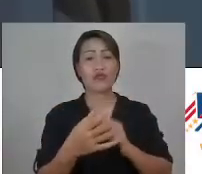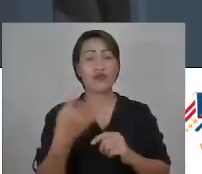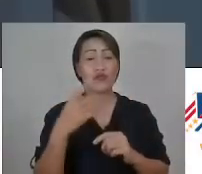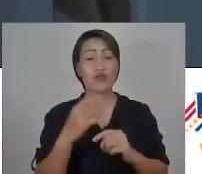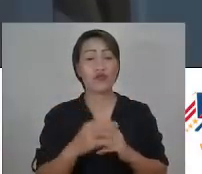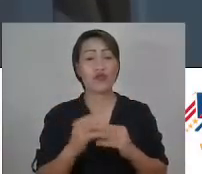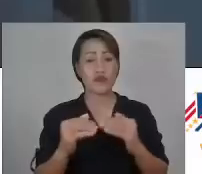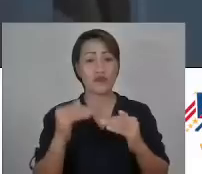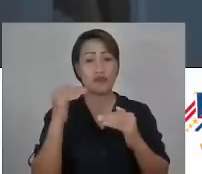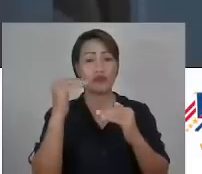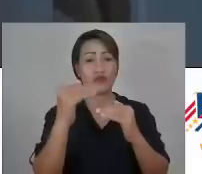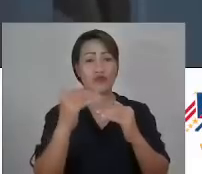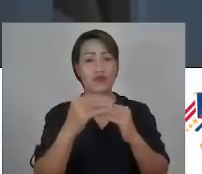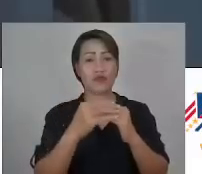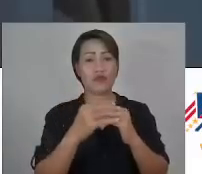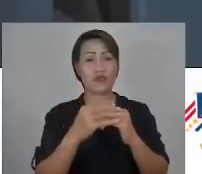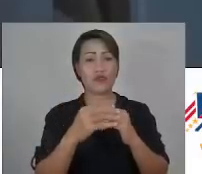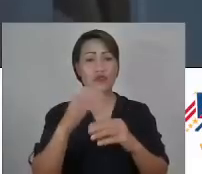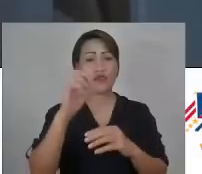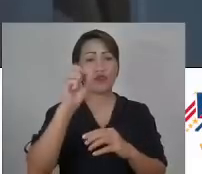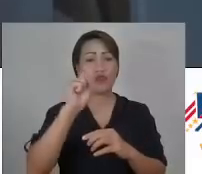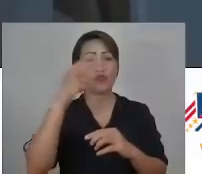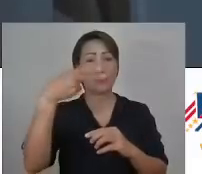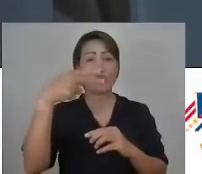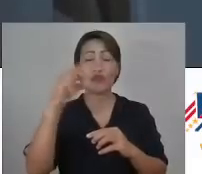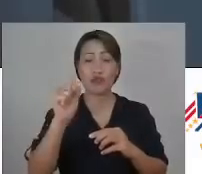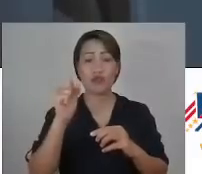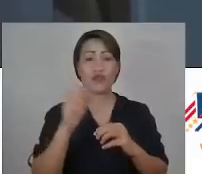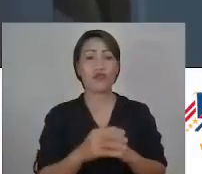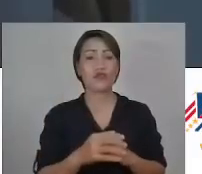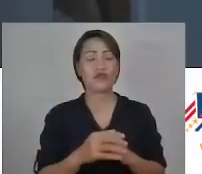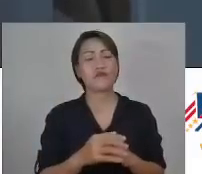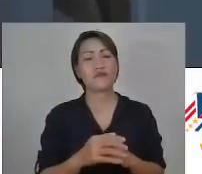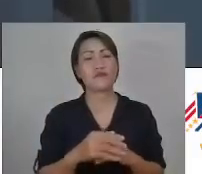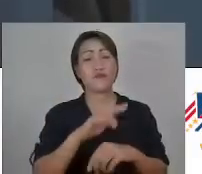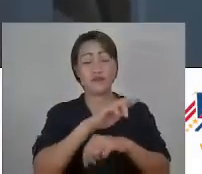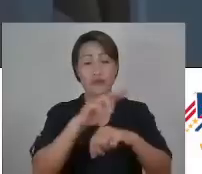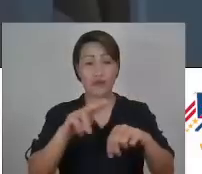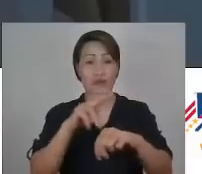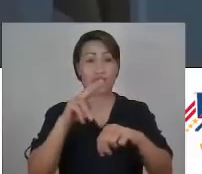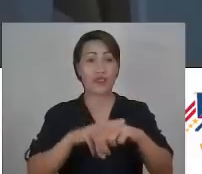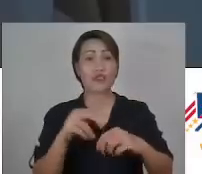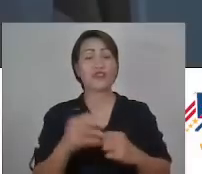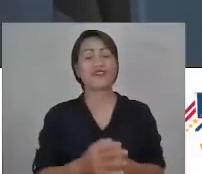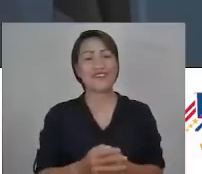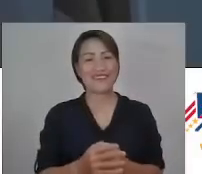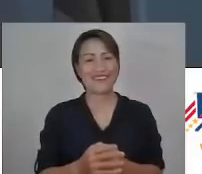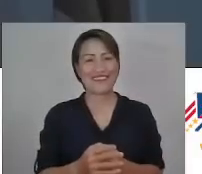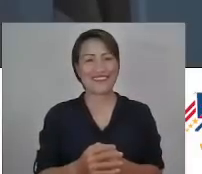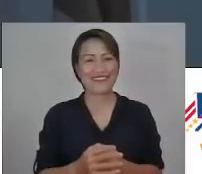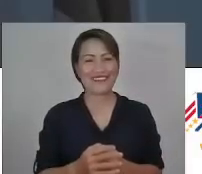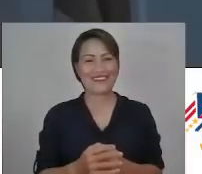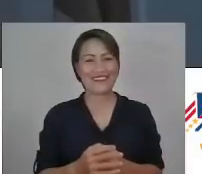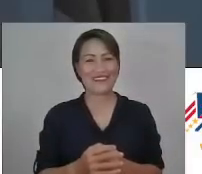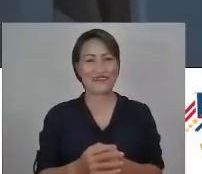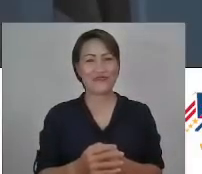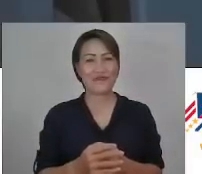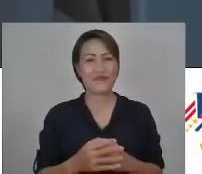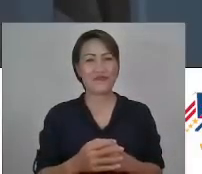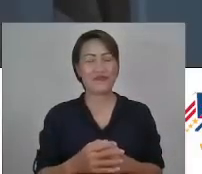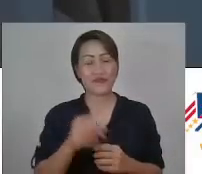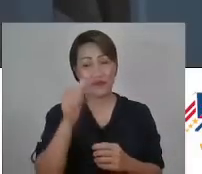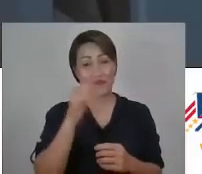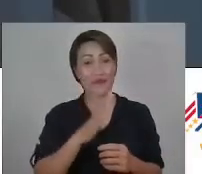chairs the Senior High School National Task Force. Ladies and gentlemen, the Director for of the